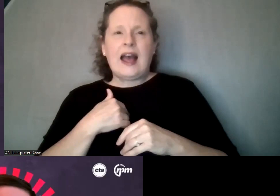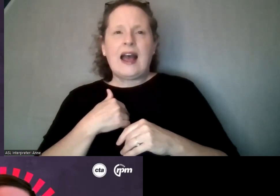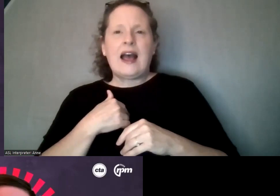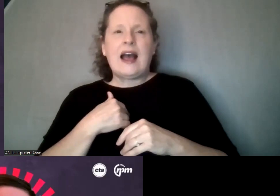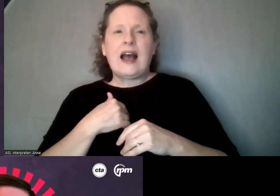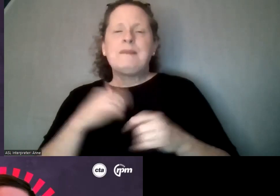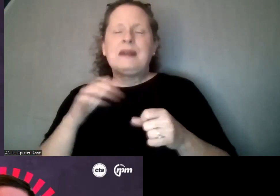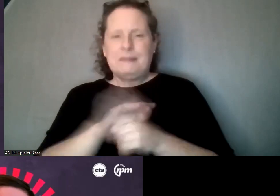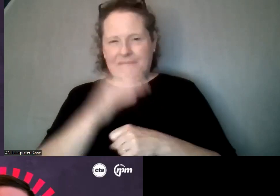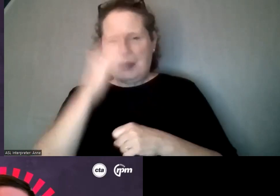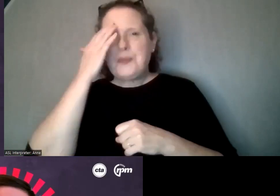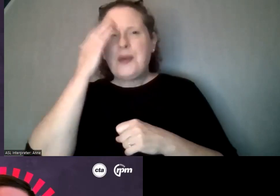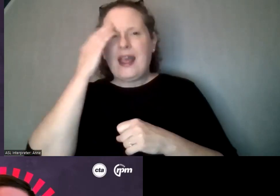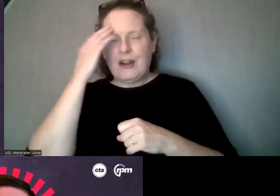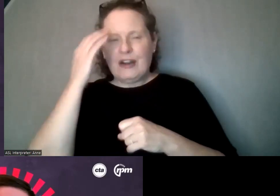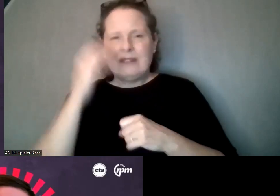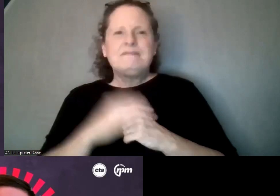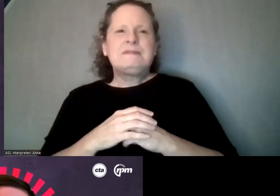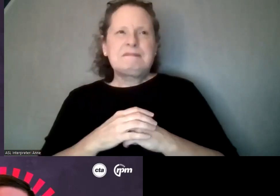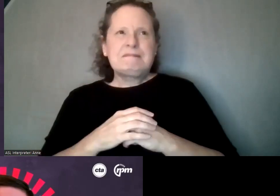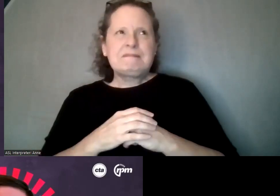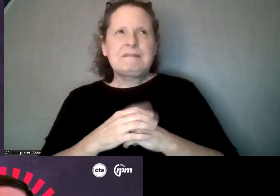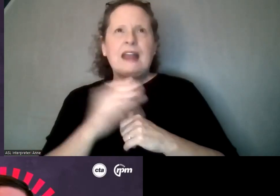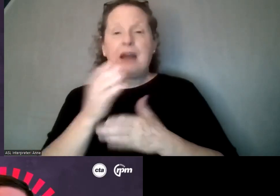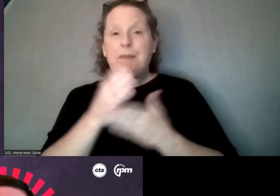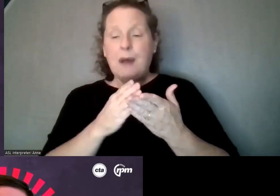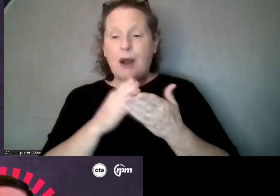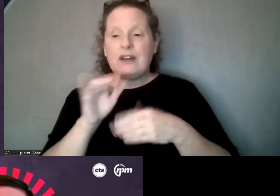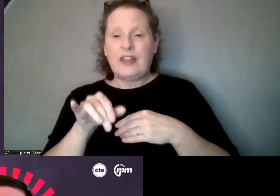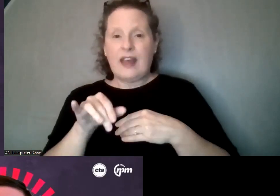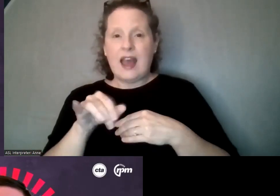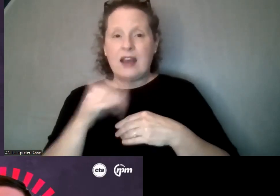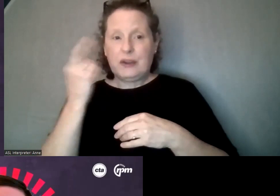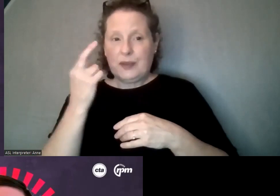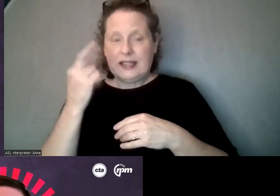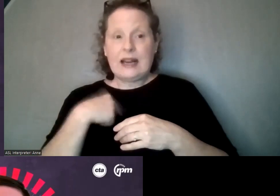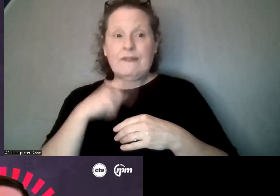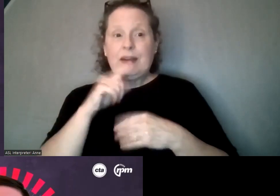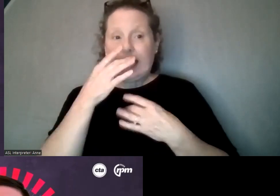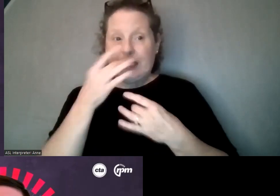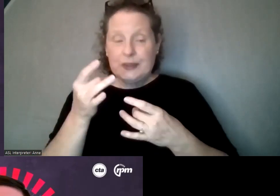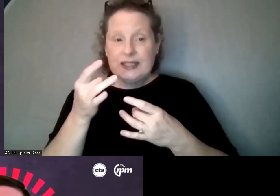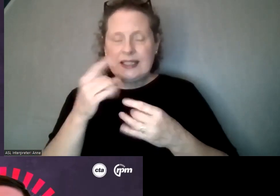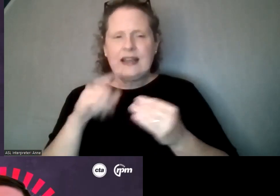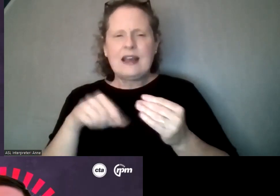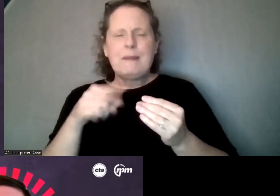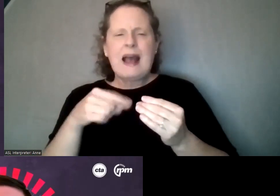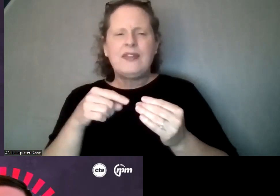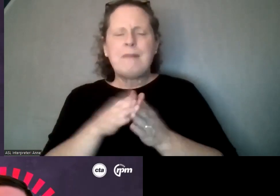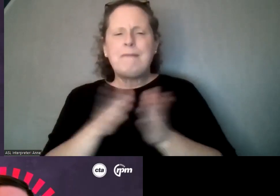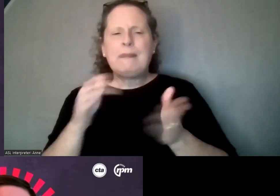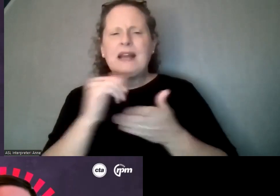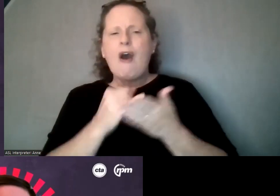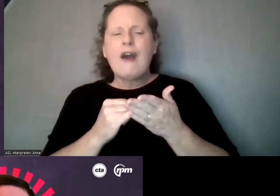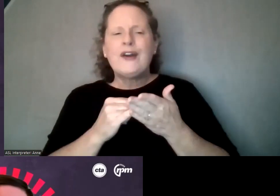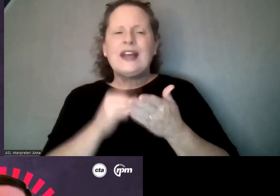aware. And then the part of the reason I'm very interested about public art is